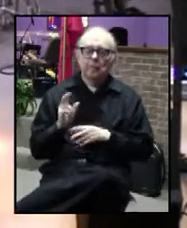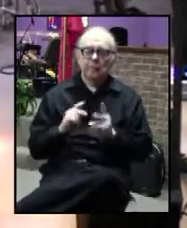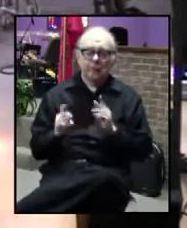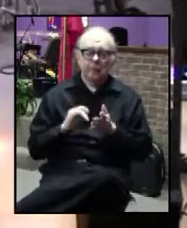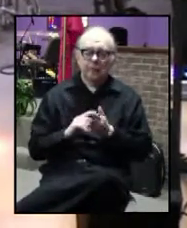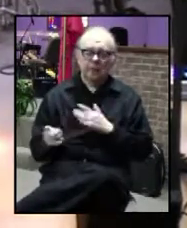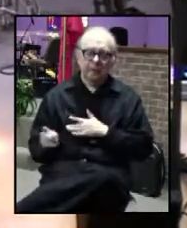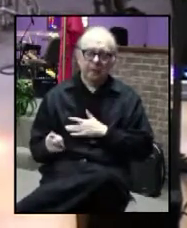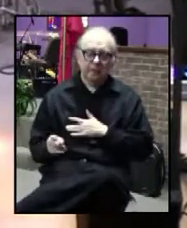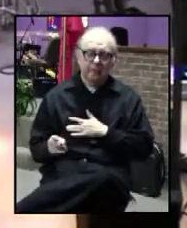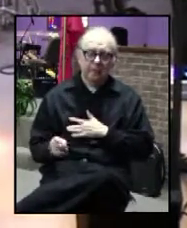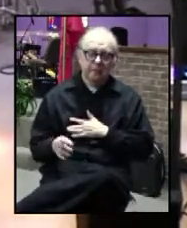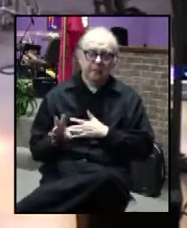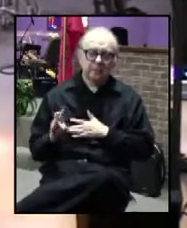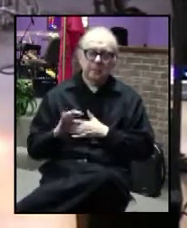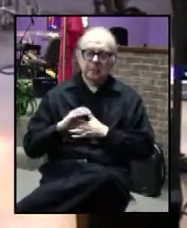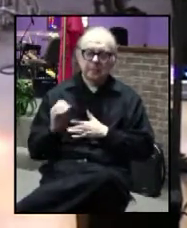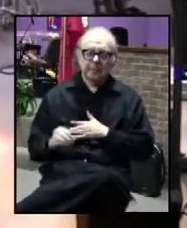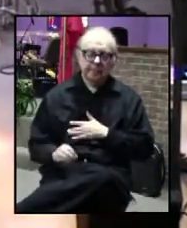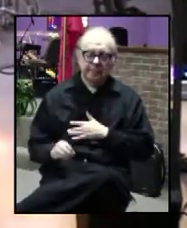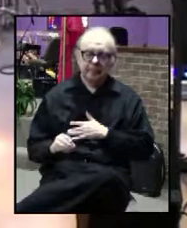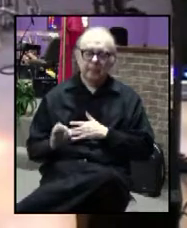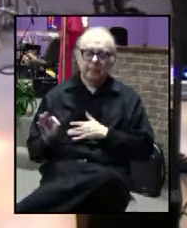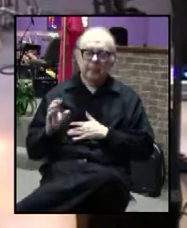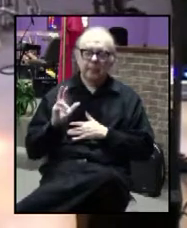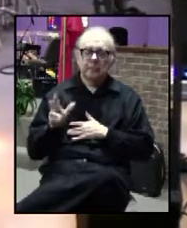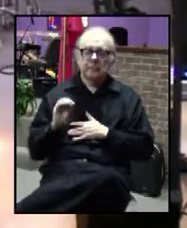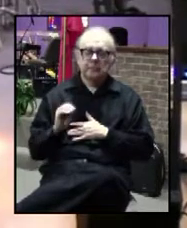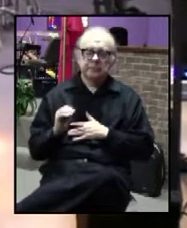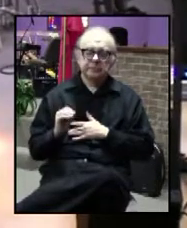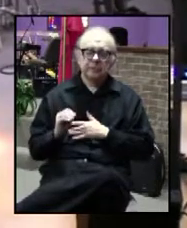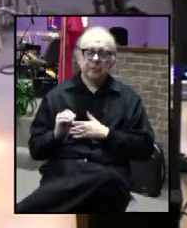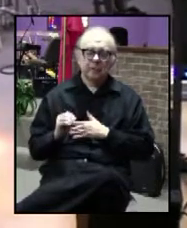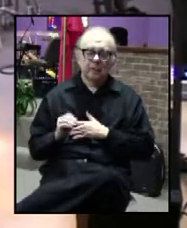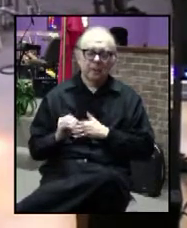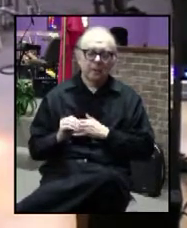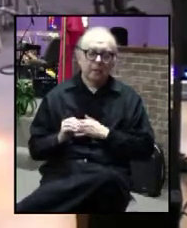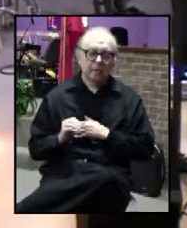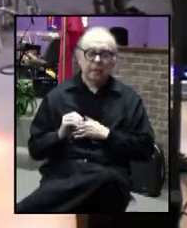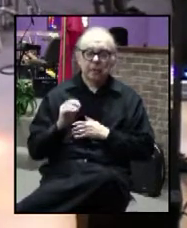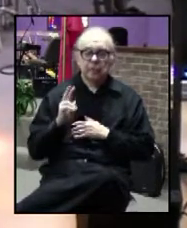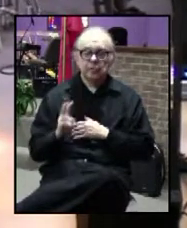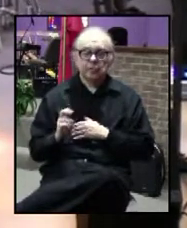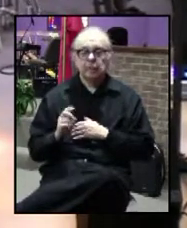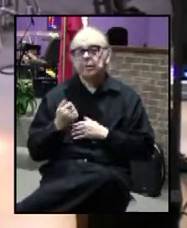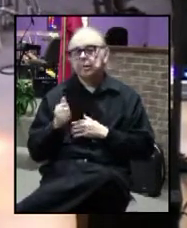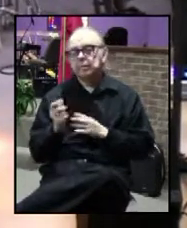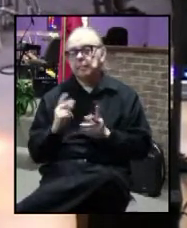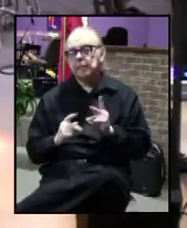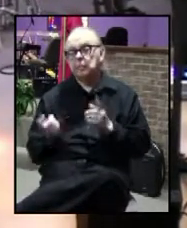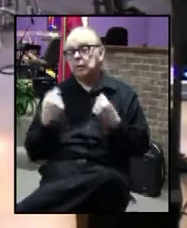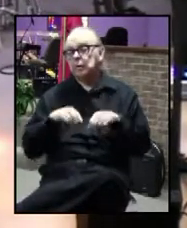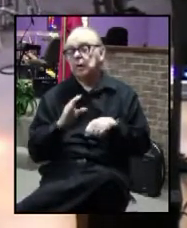week, 70% of 300 is 210 people.